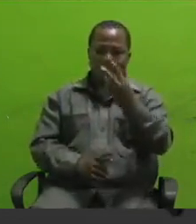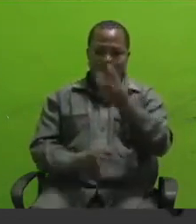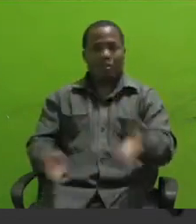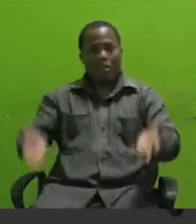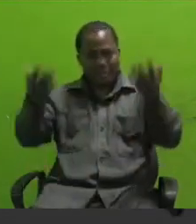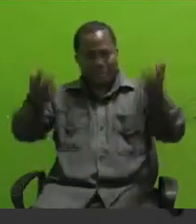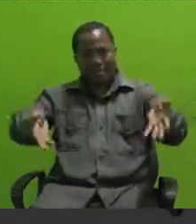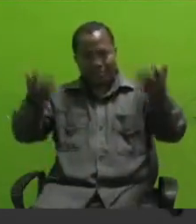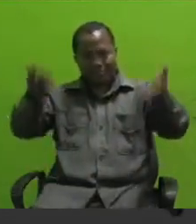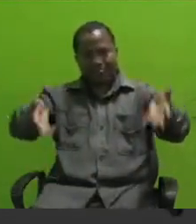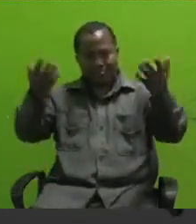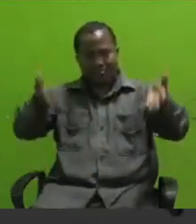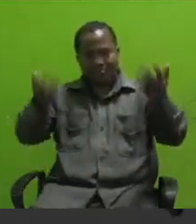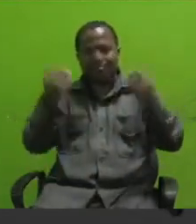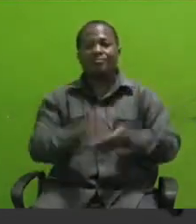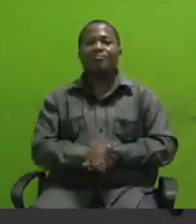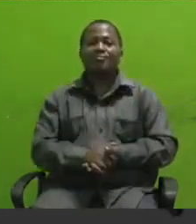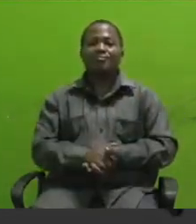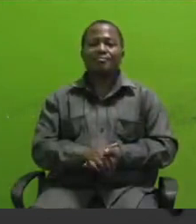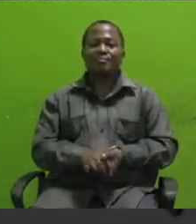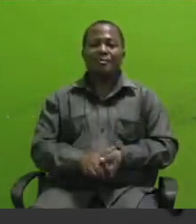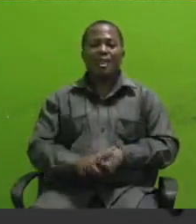Shake, shake a mango tree.